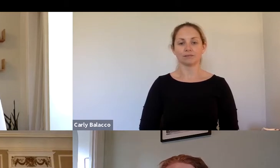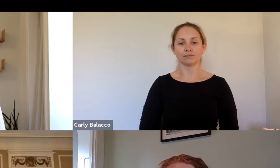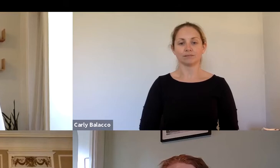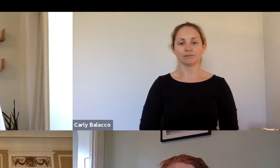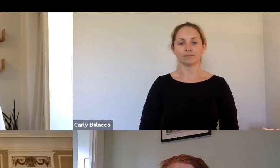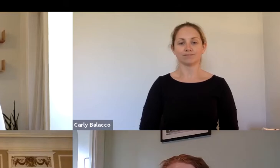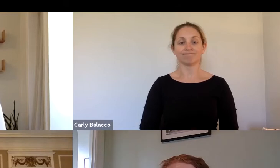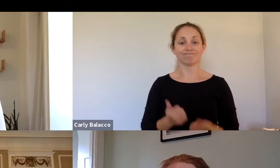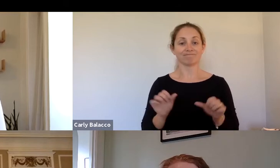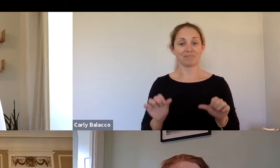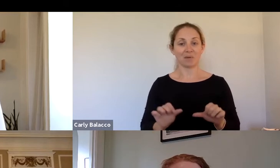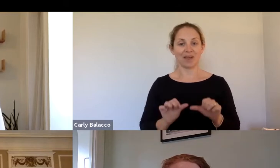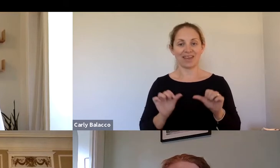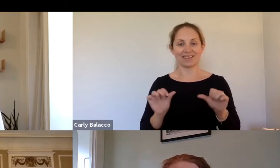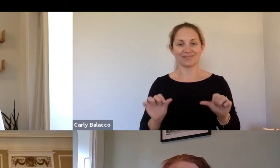Okay,